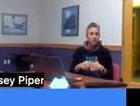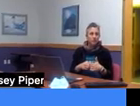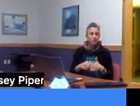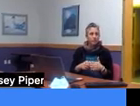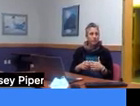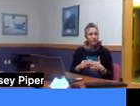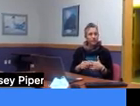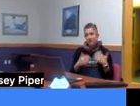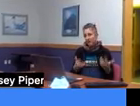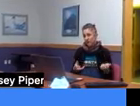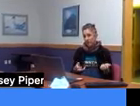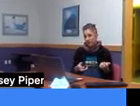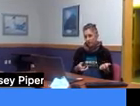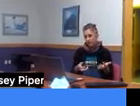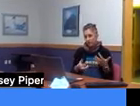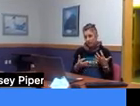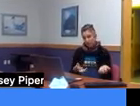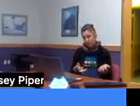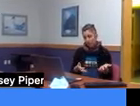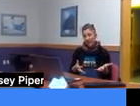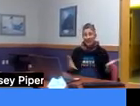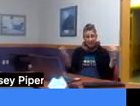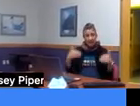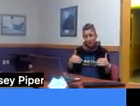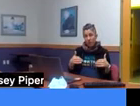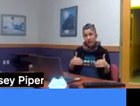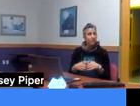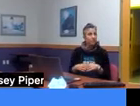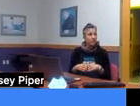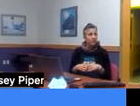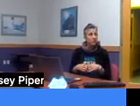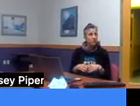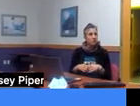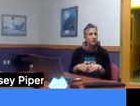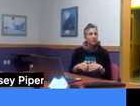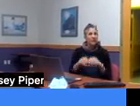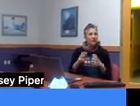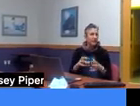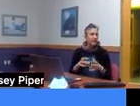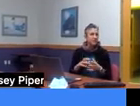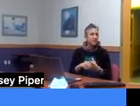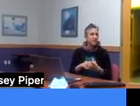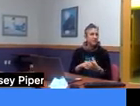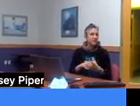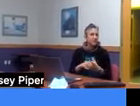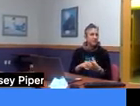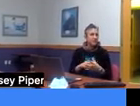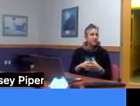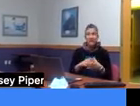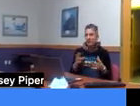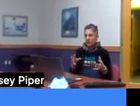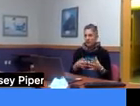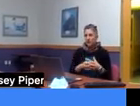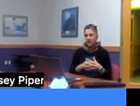with assigned female at birth people in, growing up in a rape culture, that carries